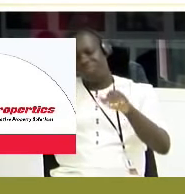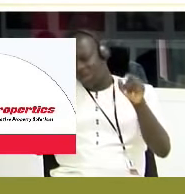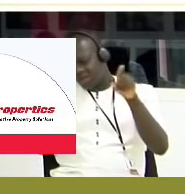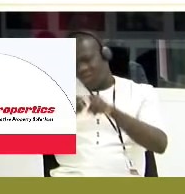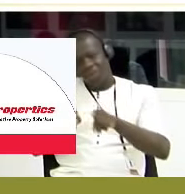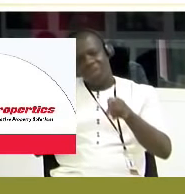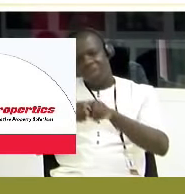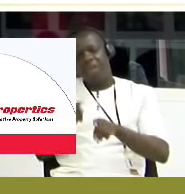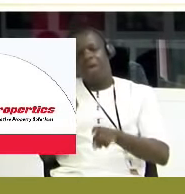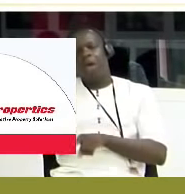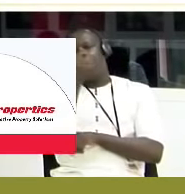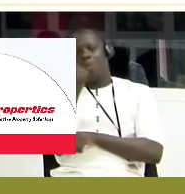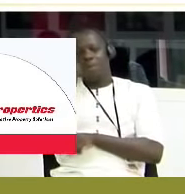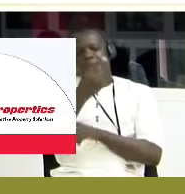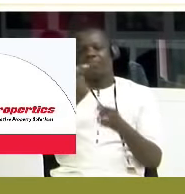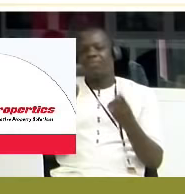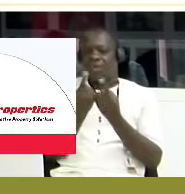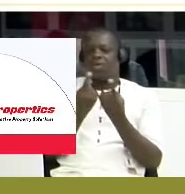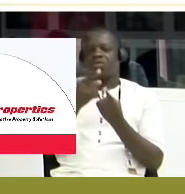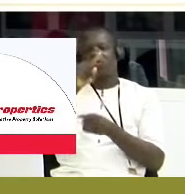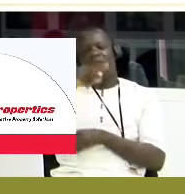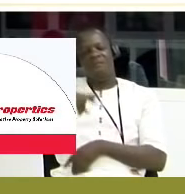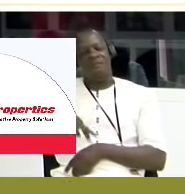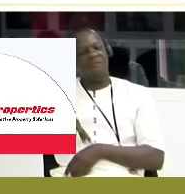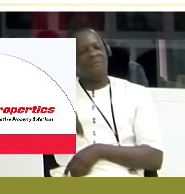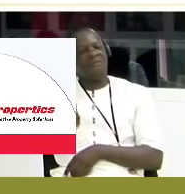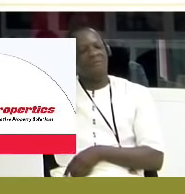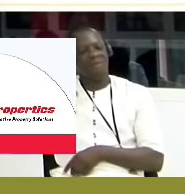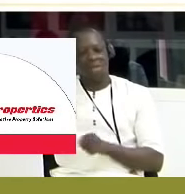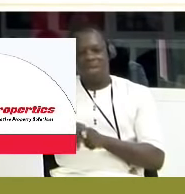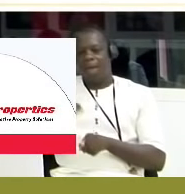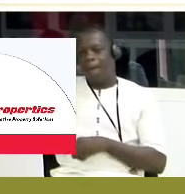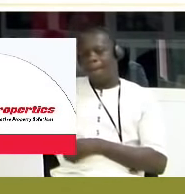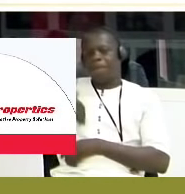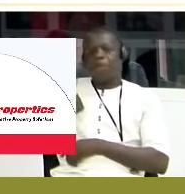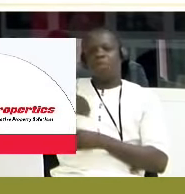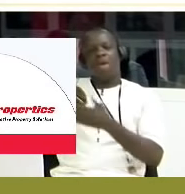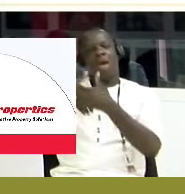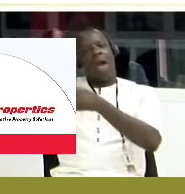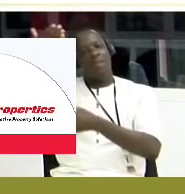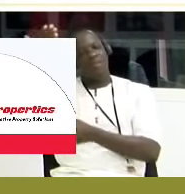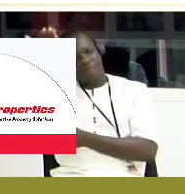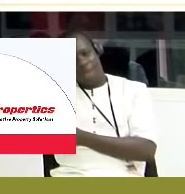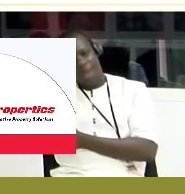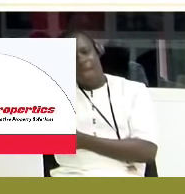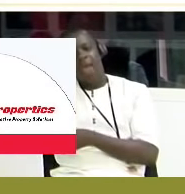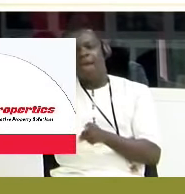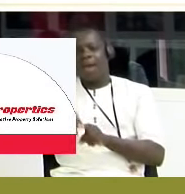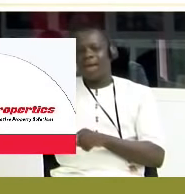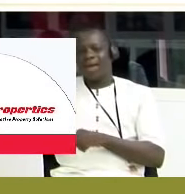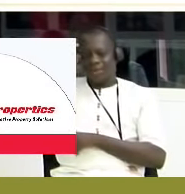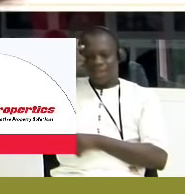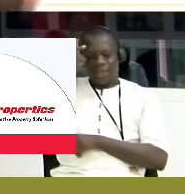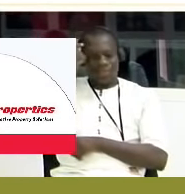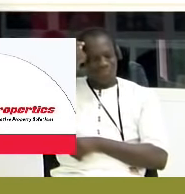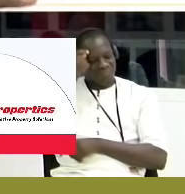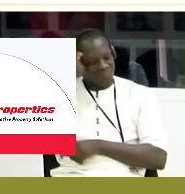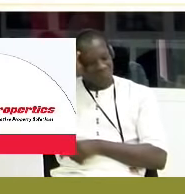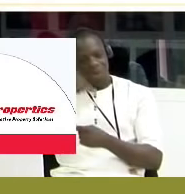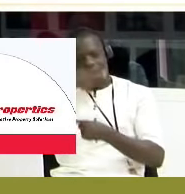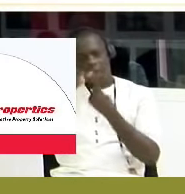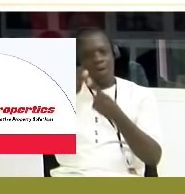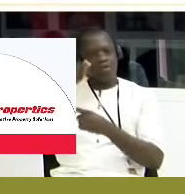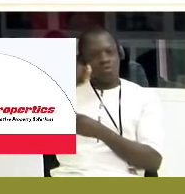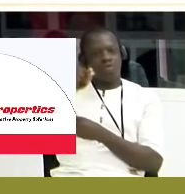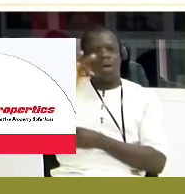that you feel like people at least out there are thinking of you by their presence on